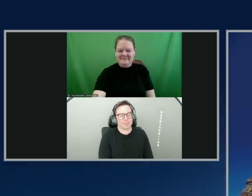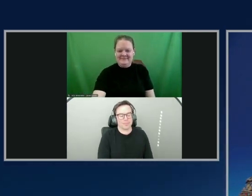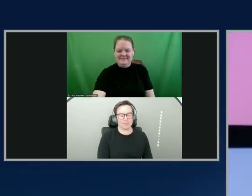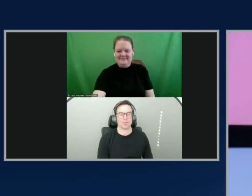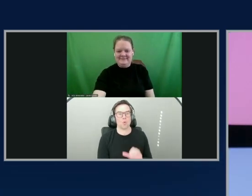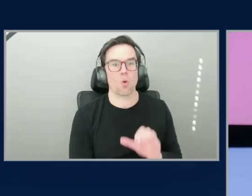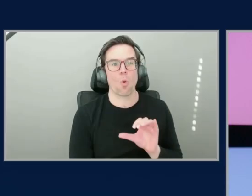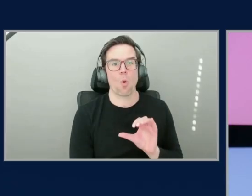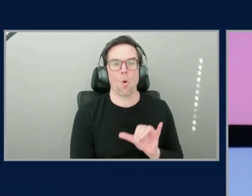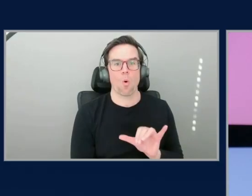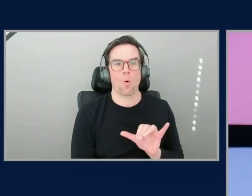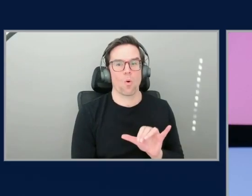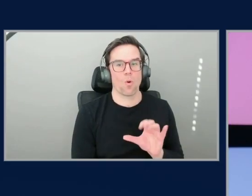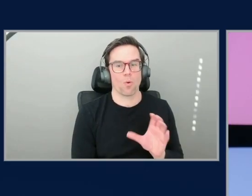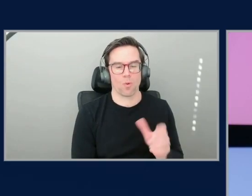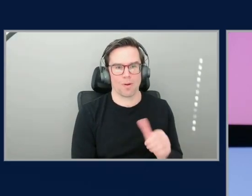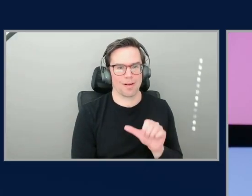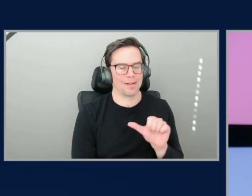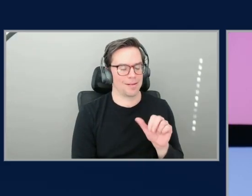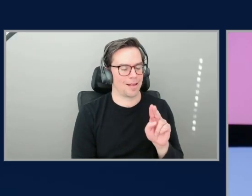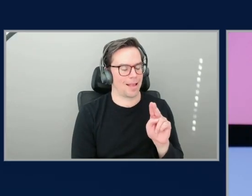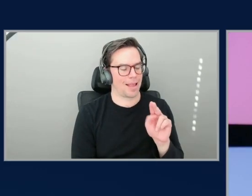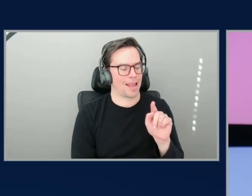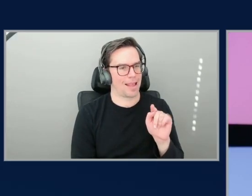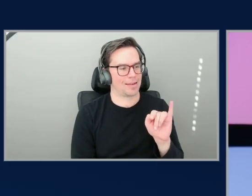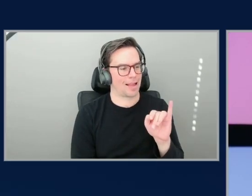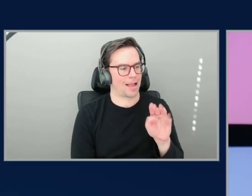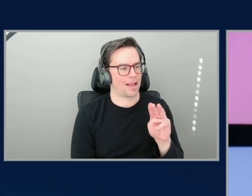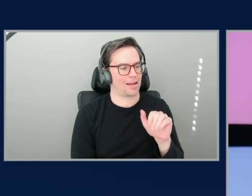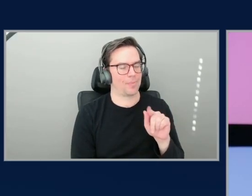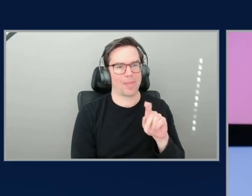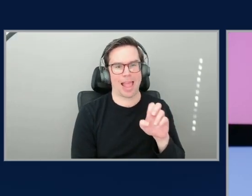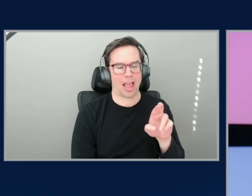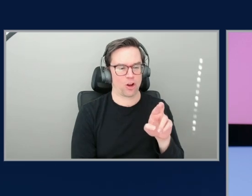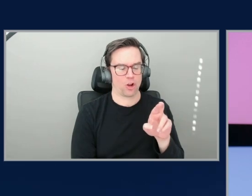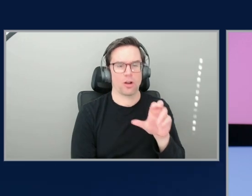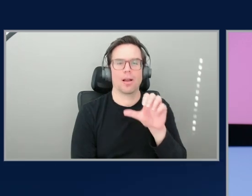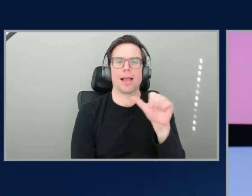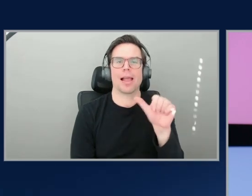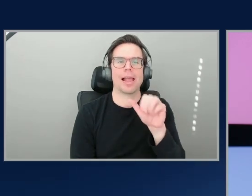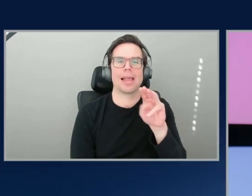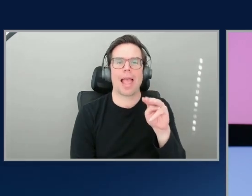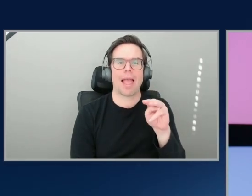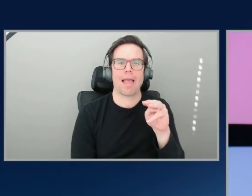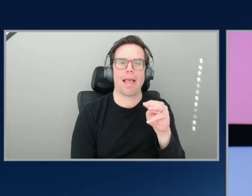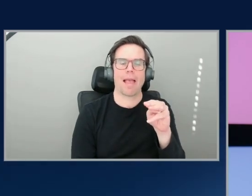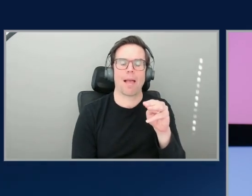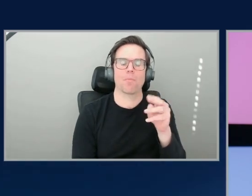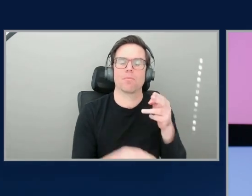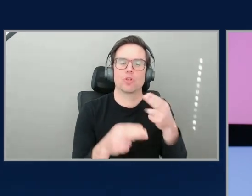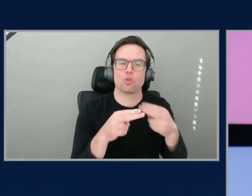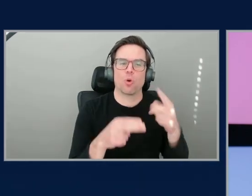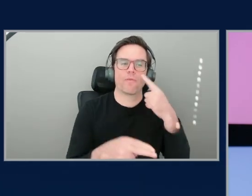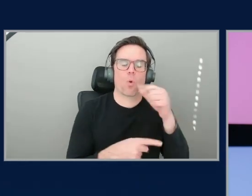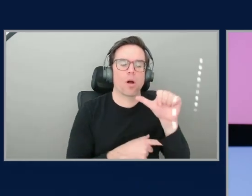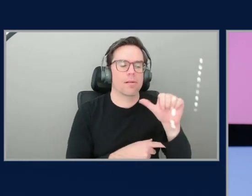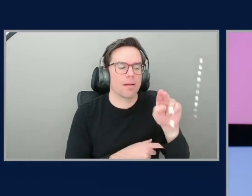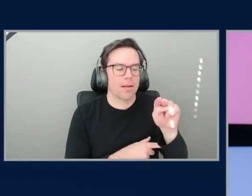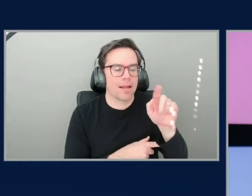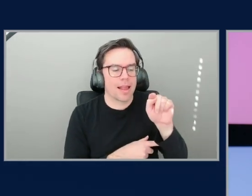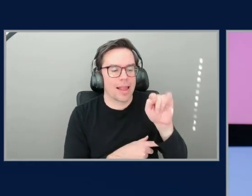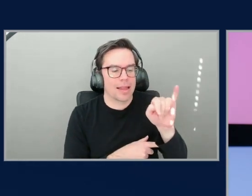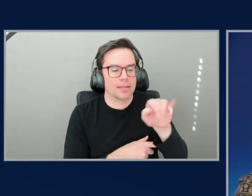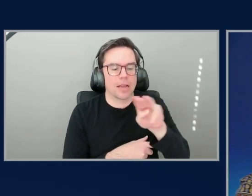Thank you for having us. Antimatter is what AM stands for. Anthem Meridian. Antimatter. Antimatter. Yeah. But are you allowed to be on? It's PM. It's